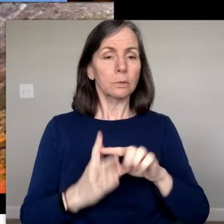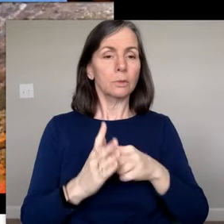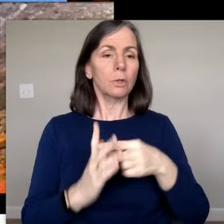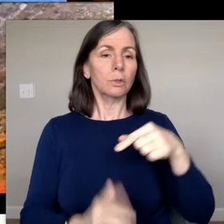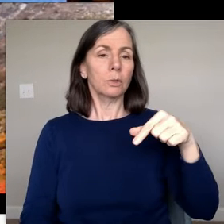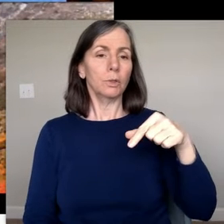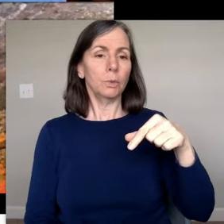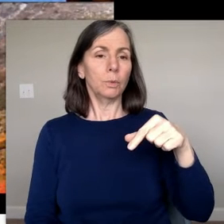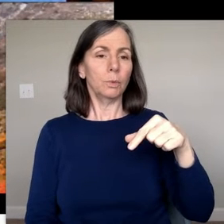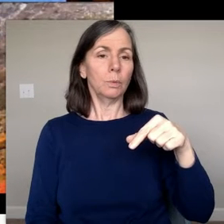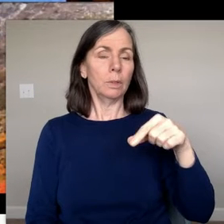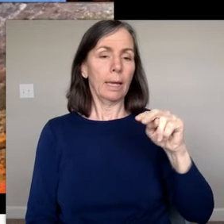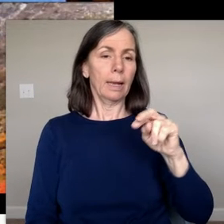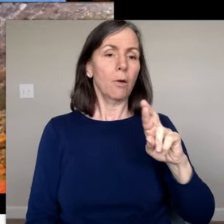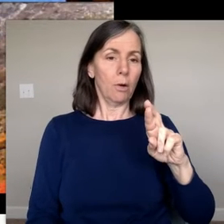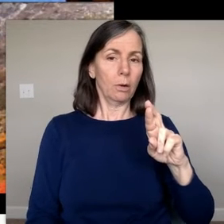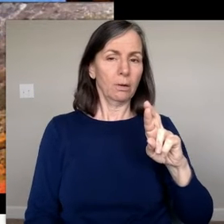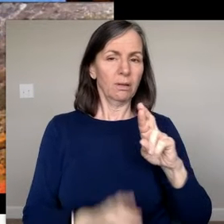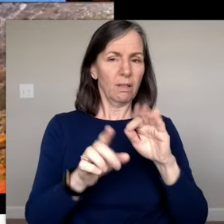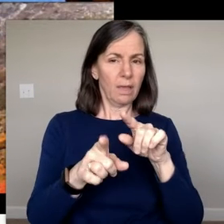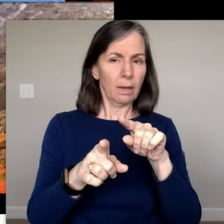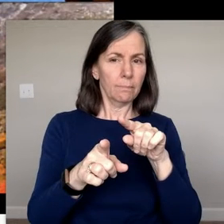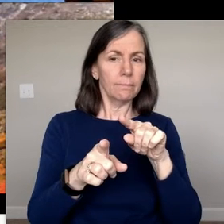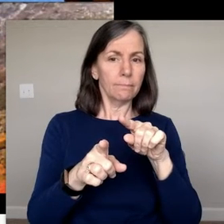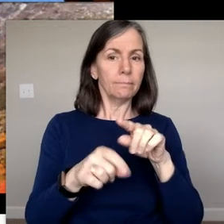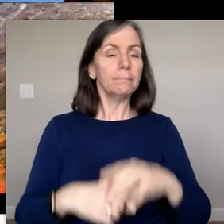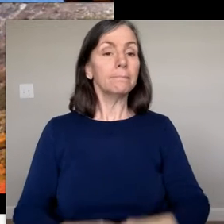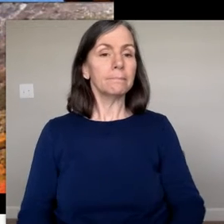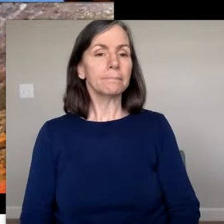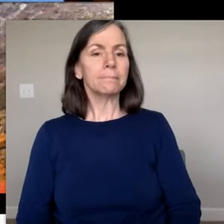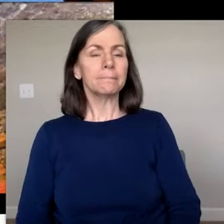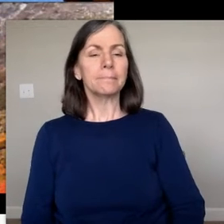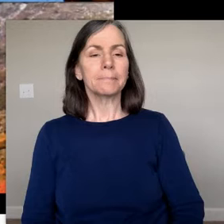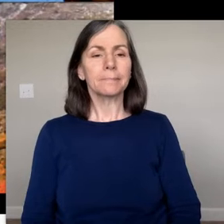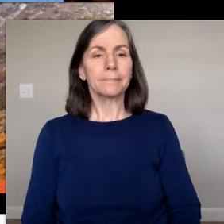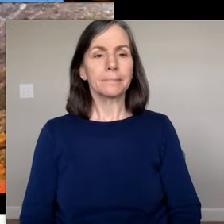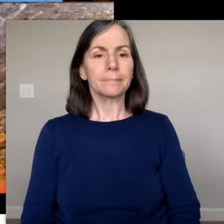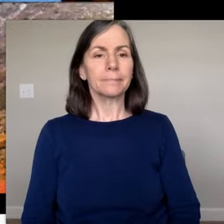R. Again, please mute your microphone.